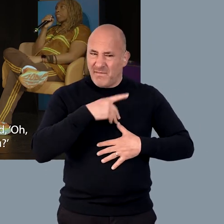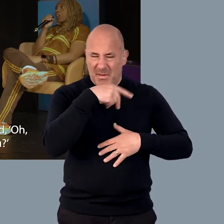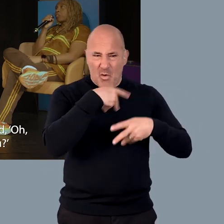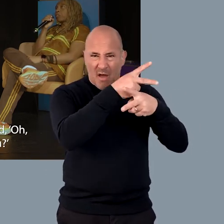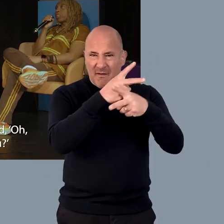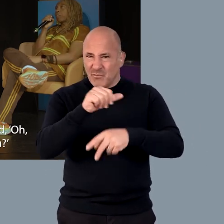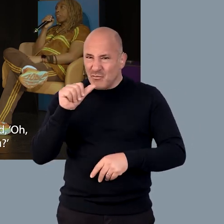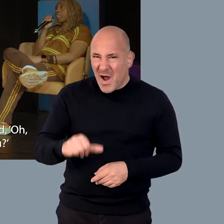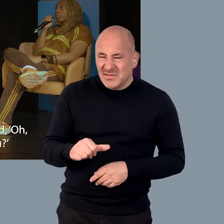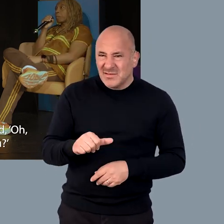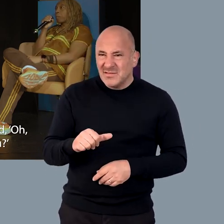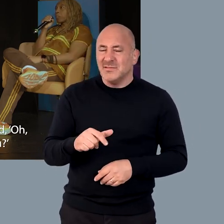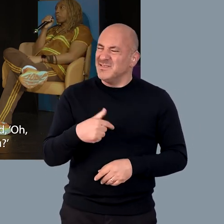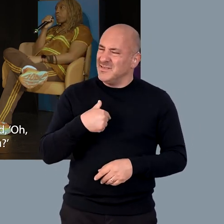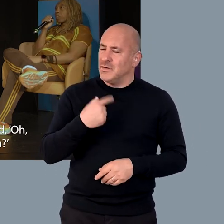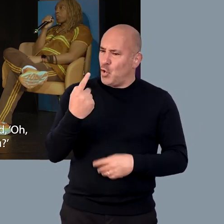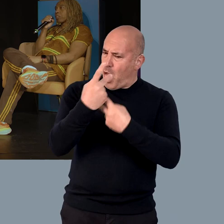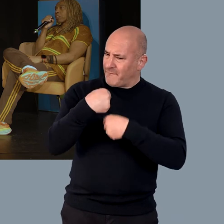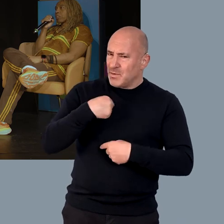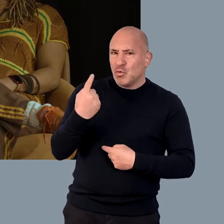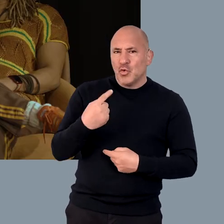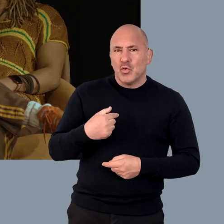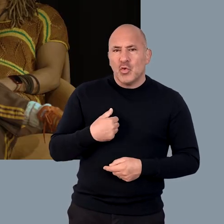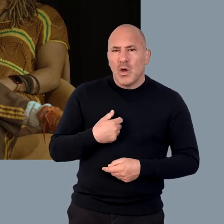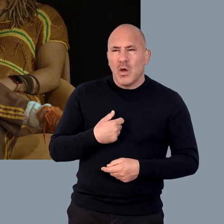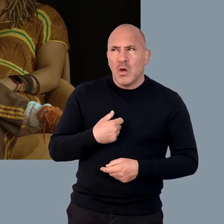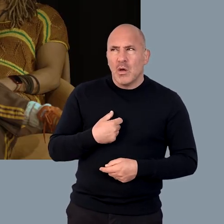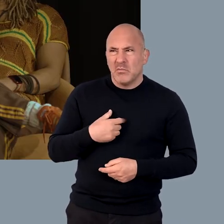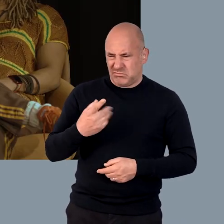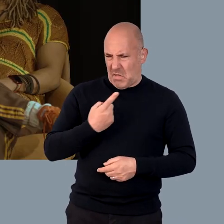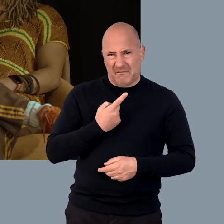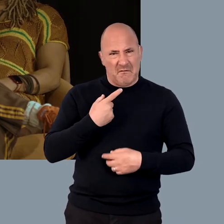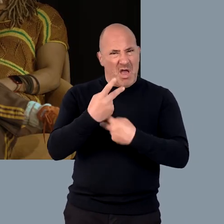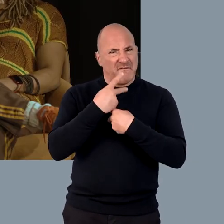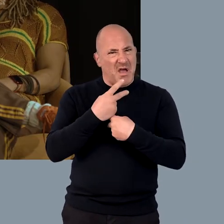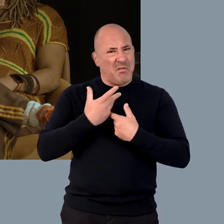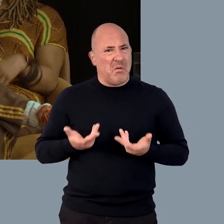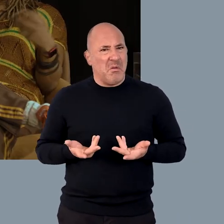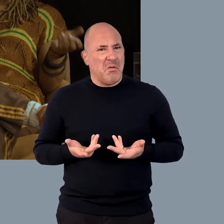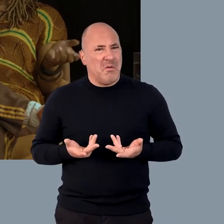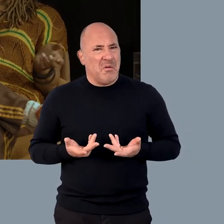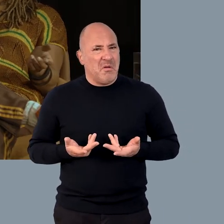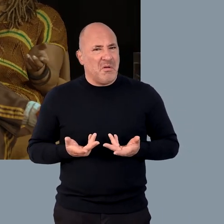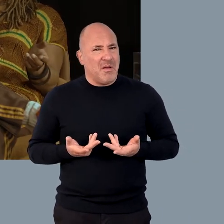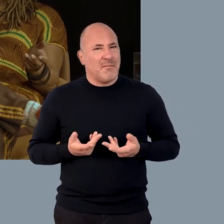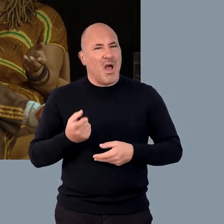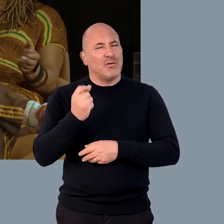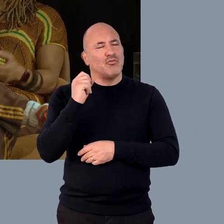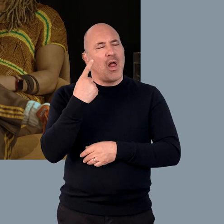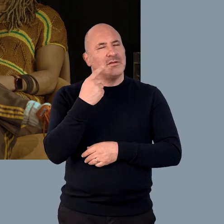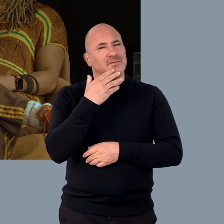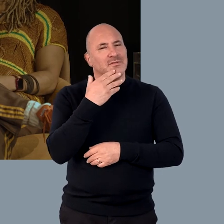first met him. said oh, you love looking after people don't you? Who looks after you and I thought I look after me